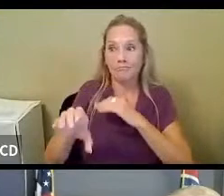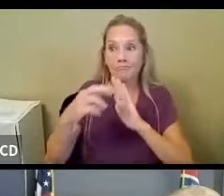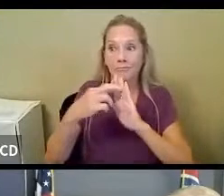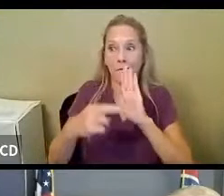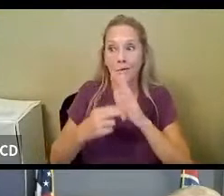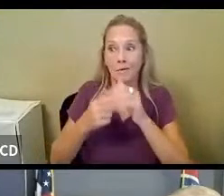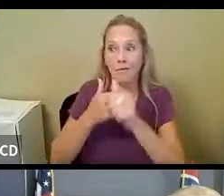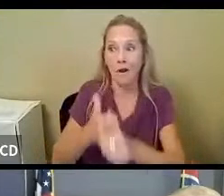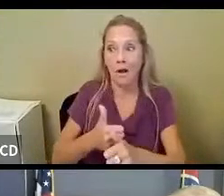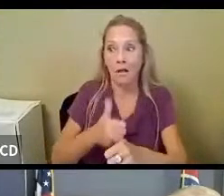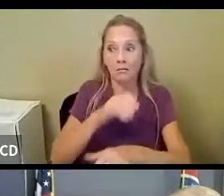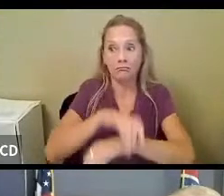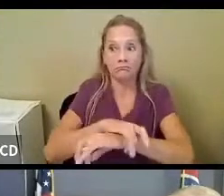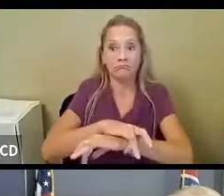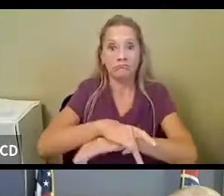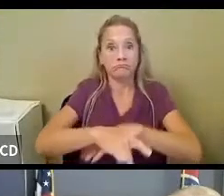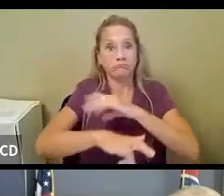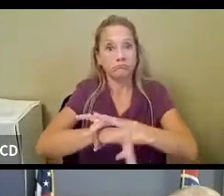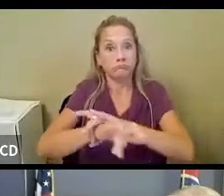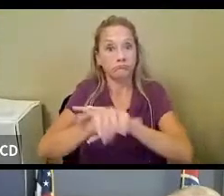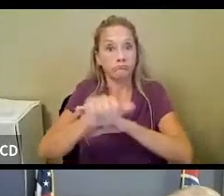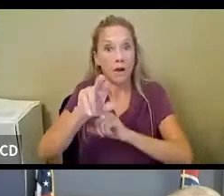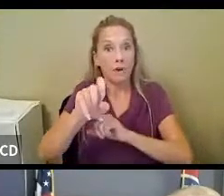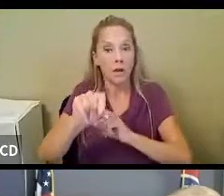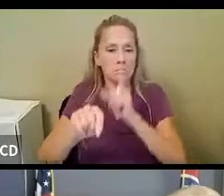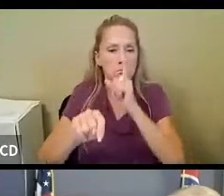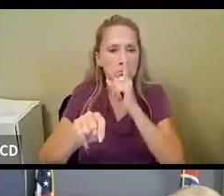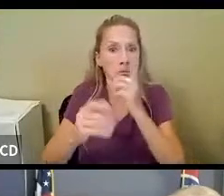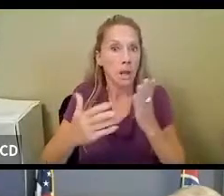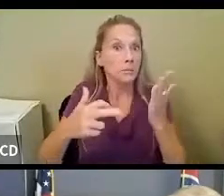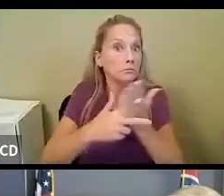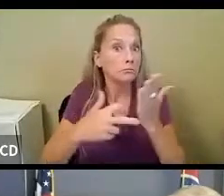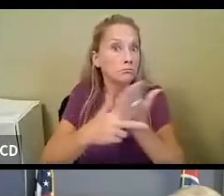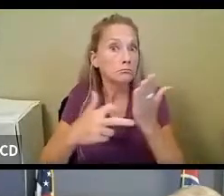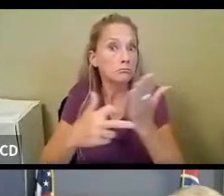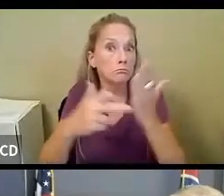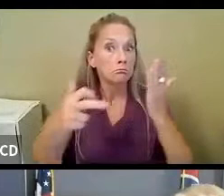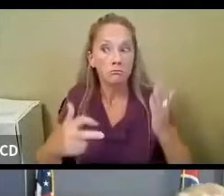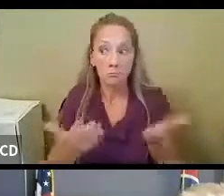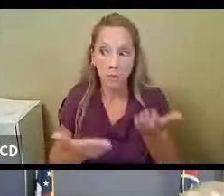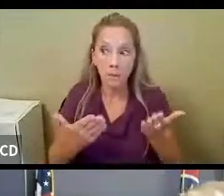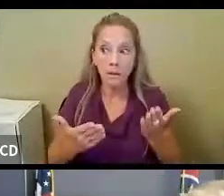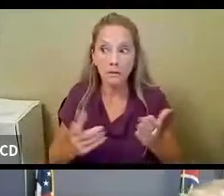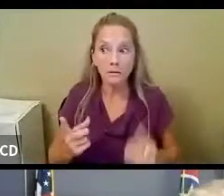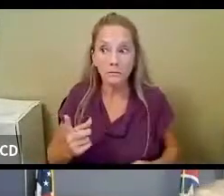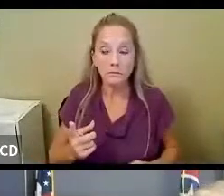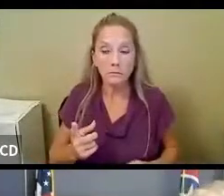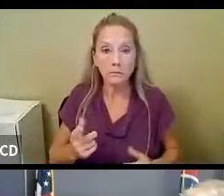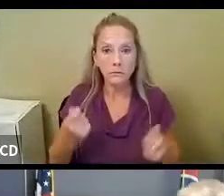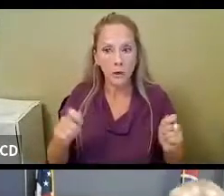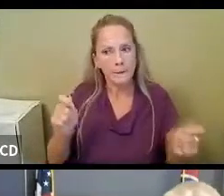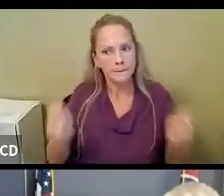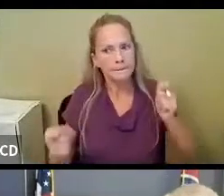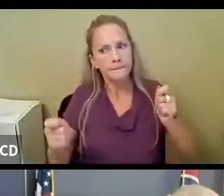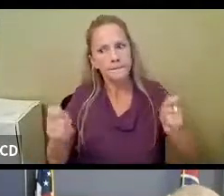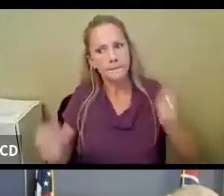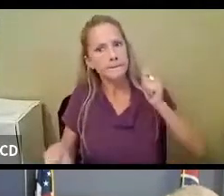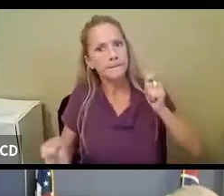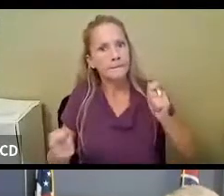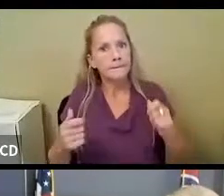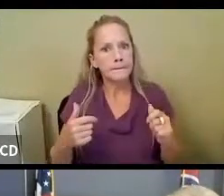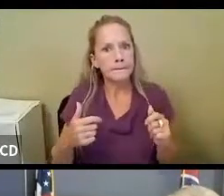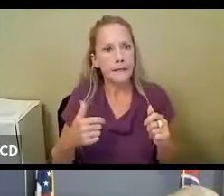few citations of either a business or of individuals may be in order to make sure that we can change this. I want this to be